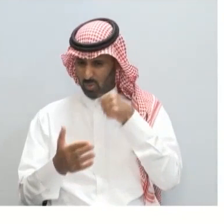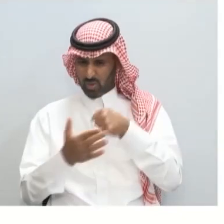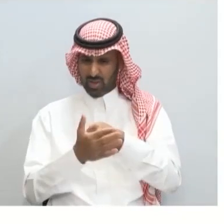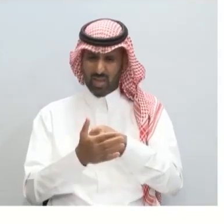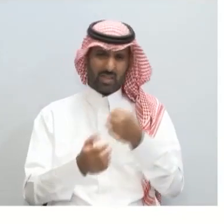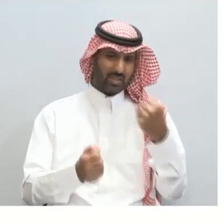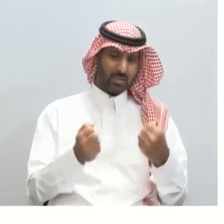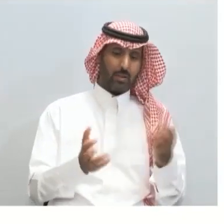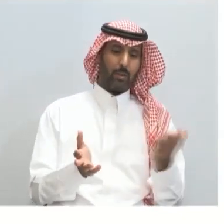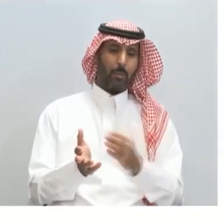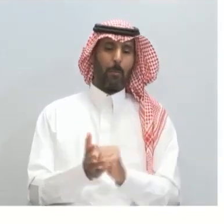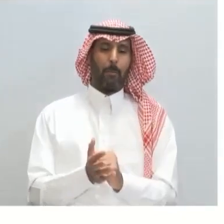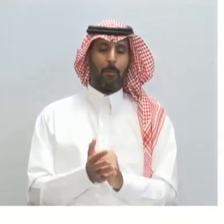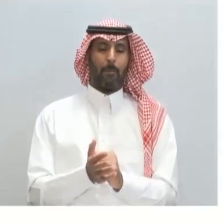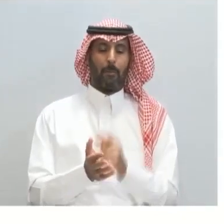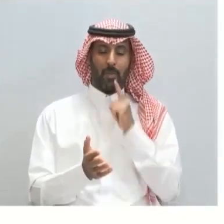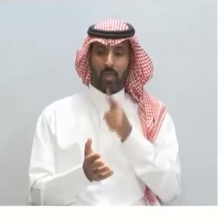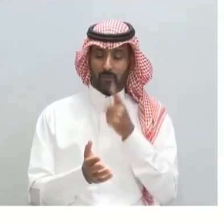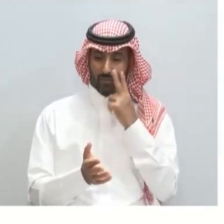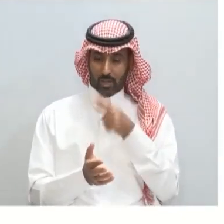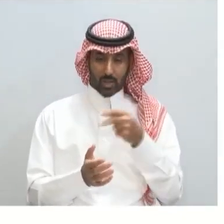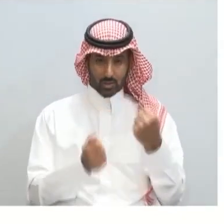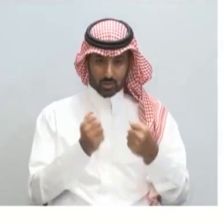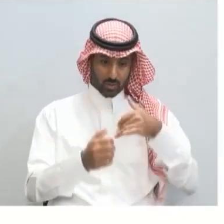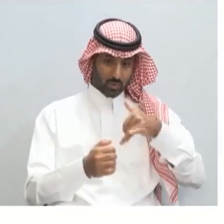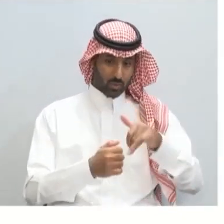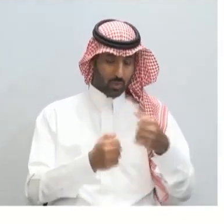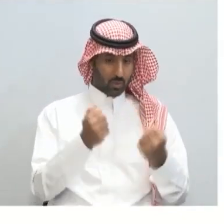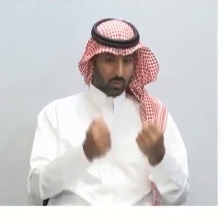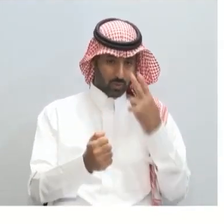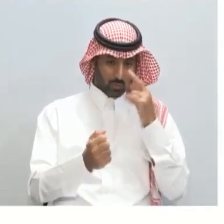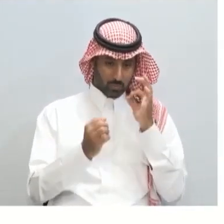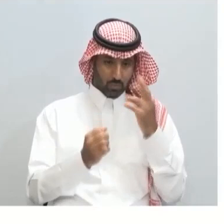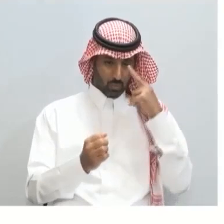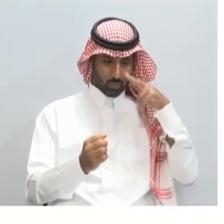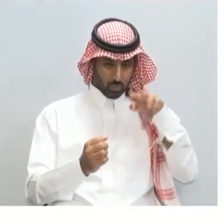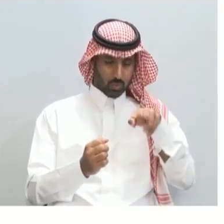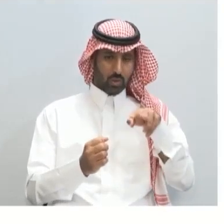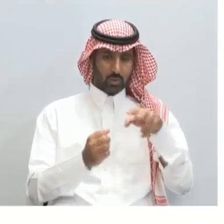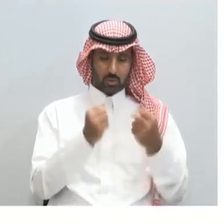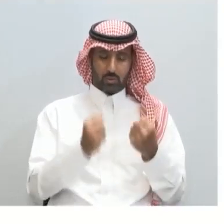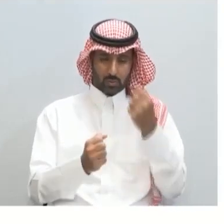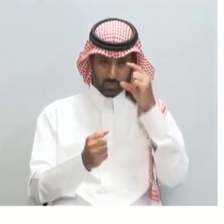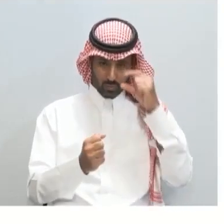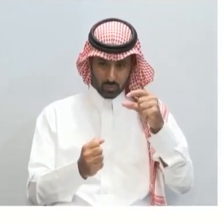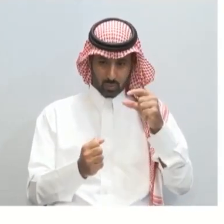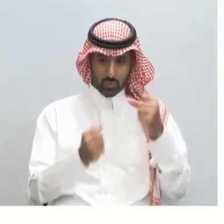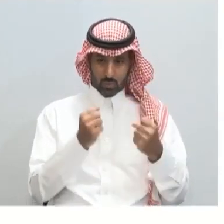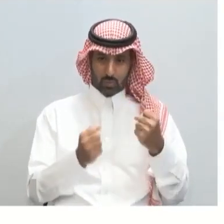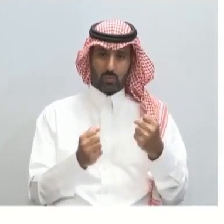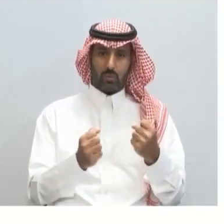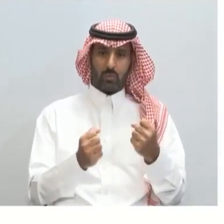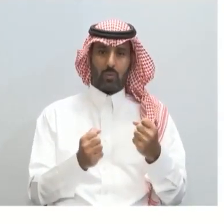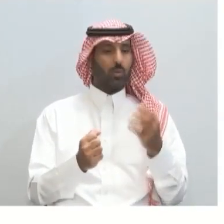had an accident if he had driven if he had driven because this is a past past